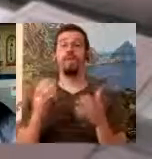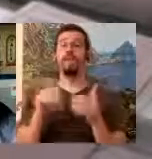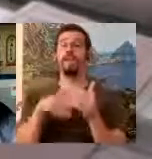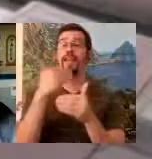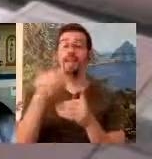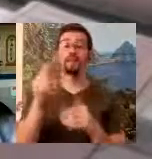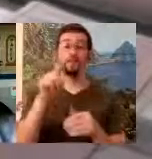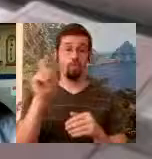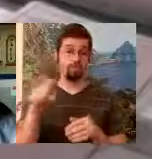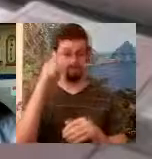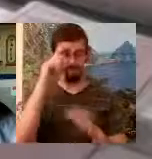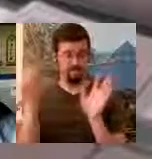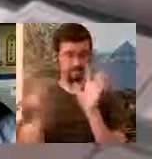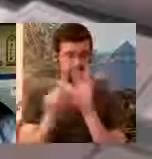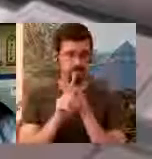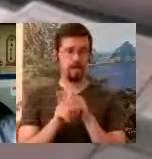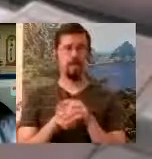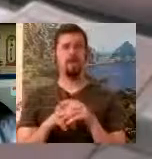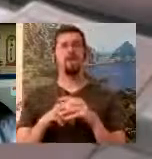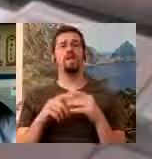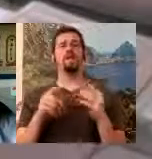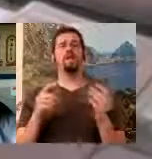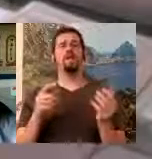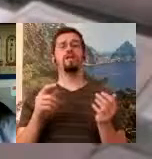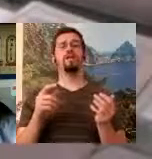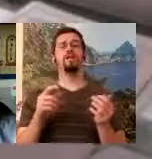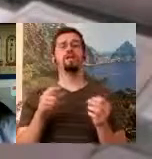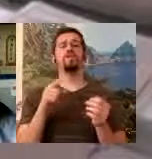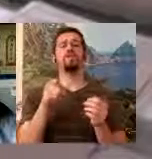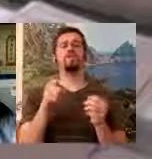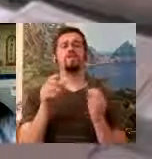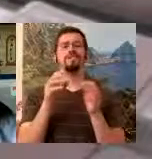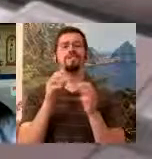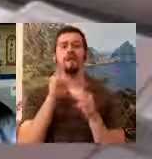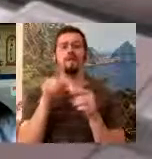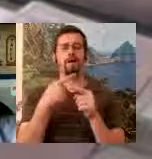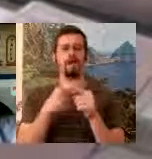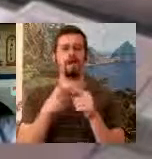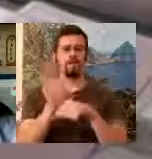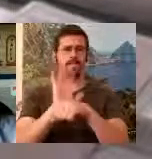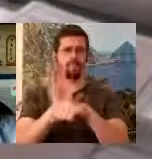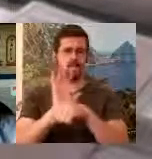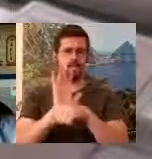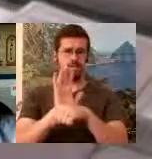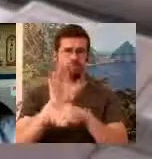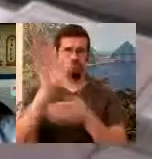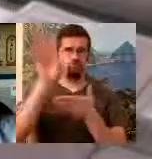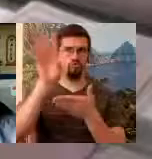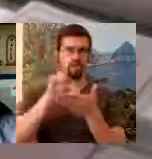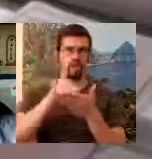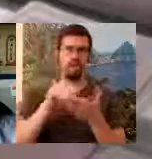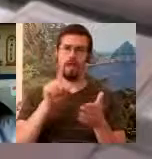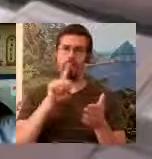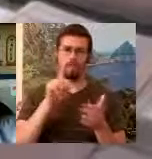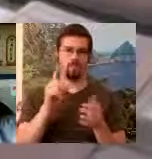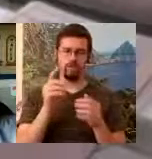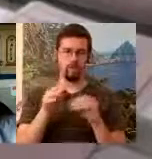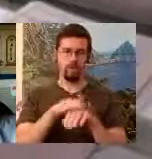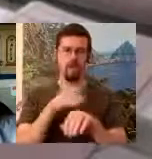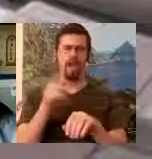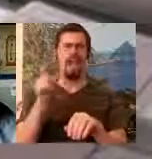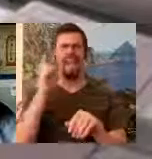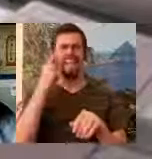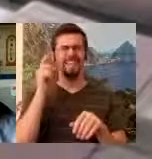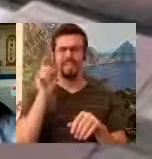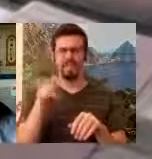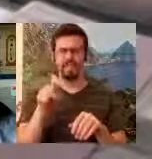been on my mind about the work about the video transcription. I'm sure that it's clear, but I need it to be repeated to me to